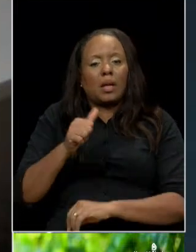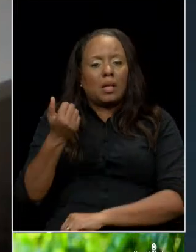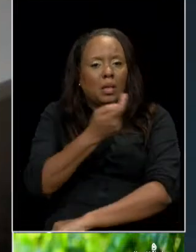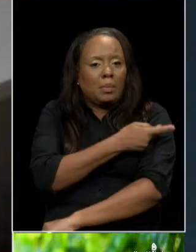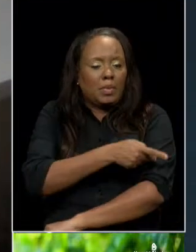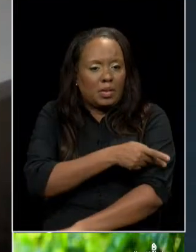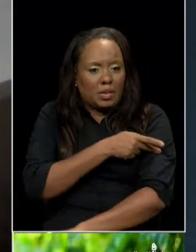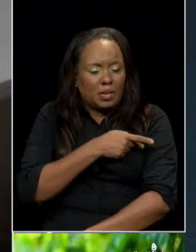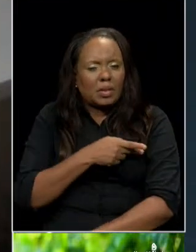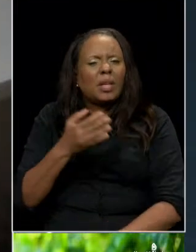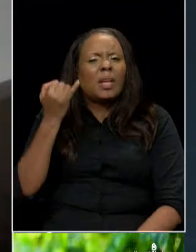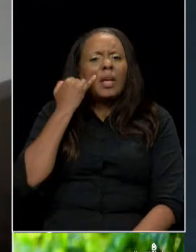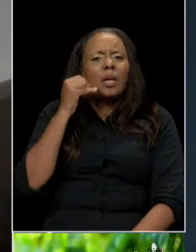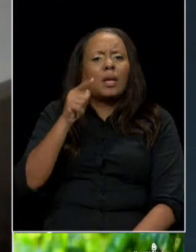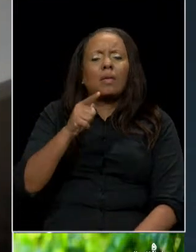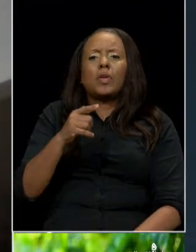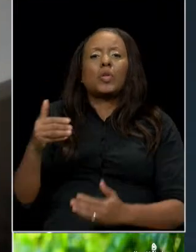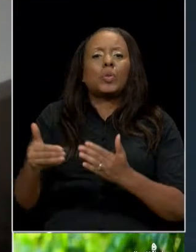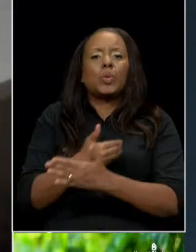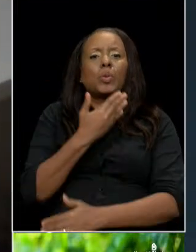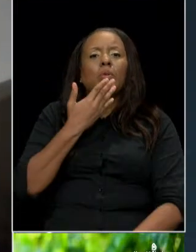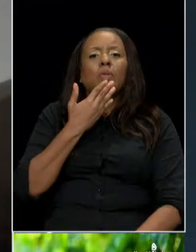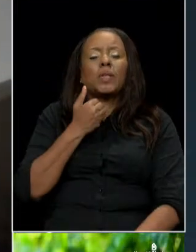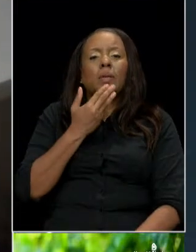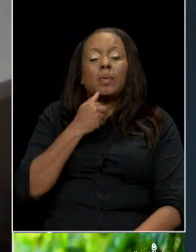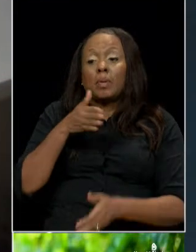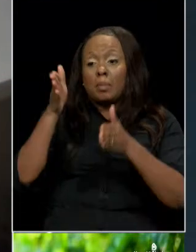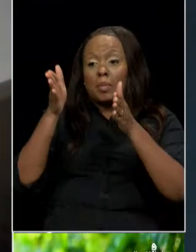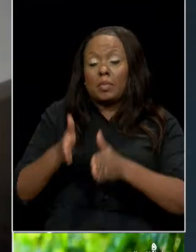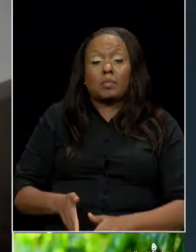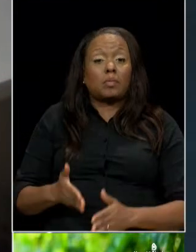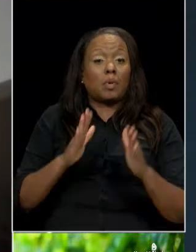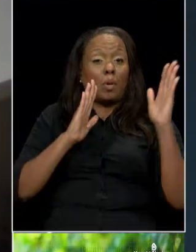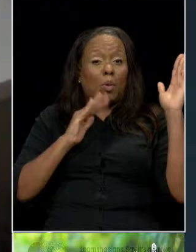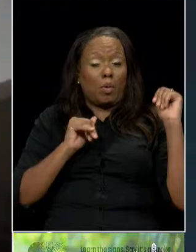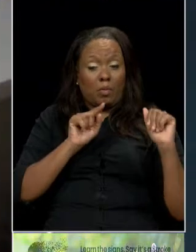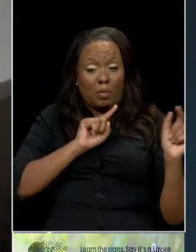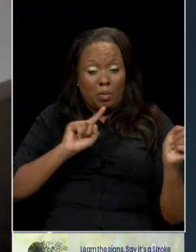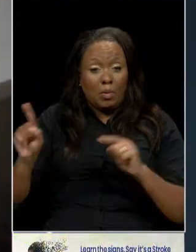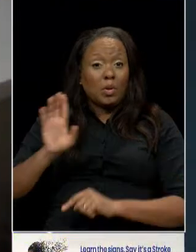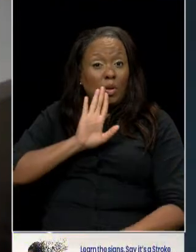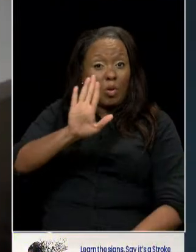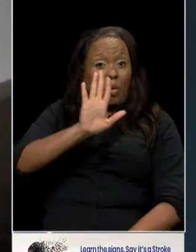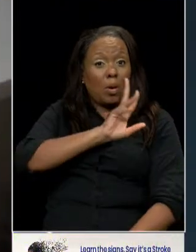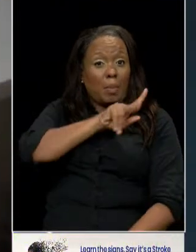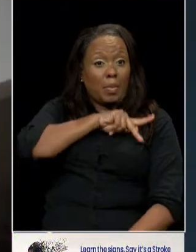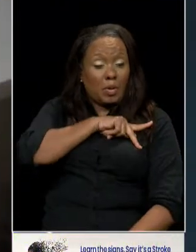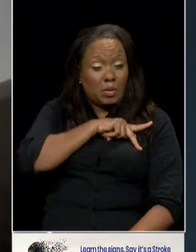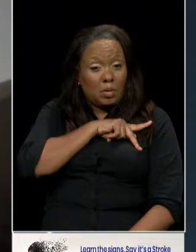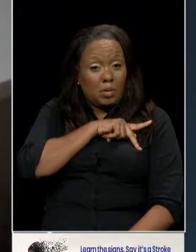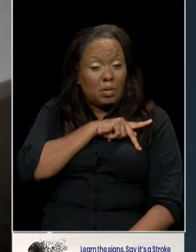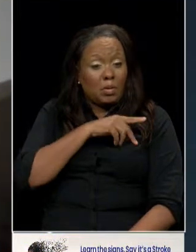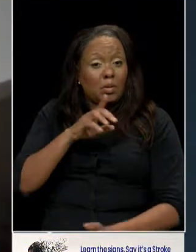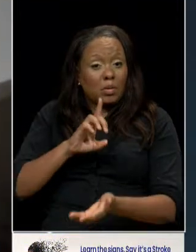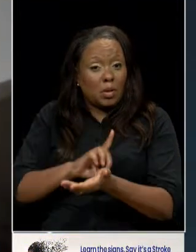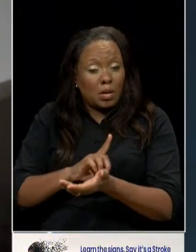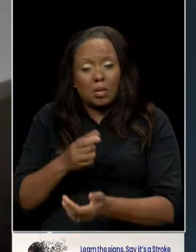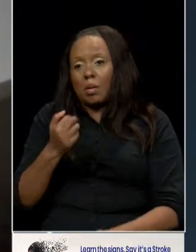newly diagnosed, they would hopefully go and visit their GP at their Polyclinic